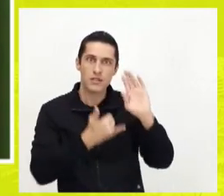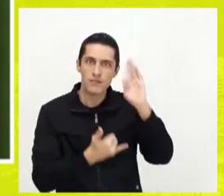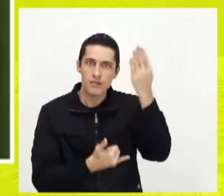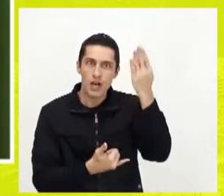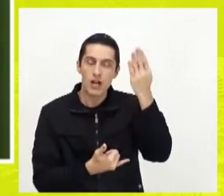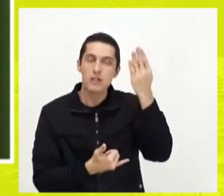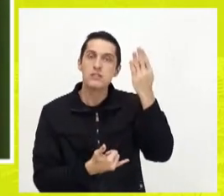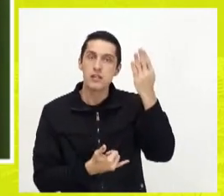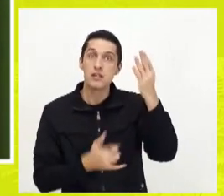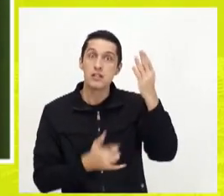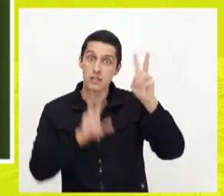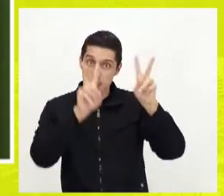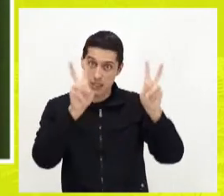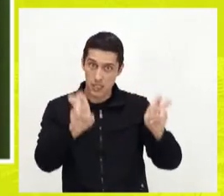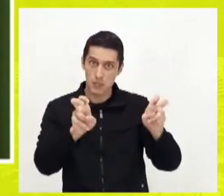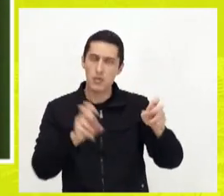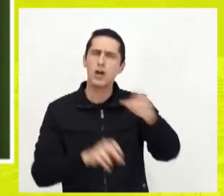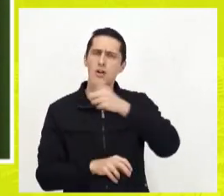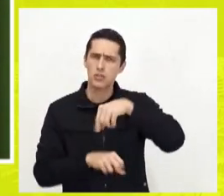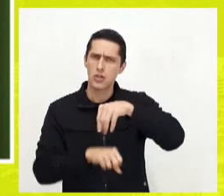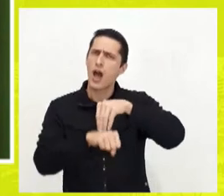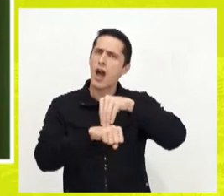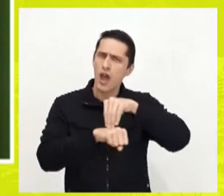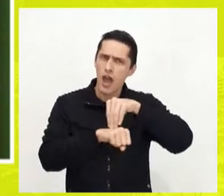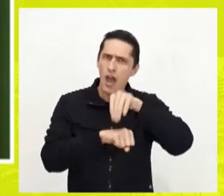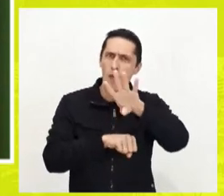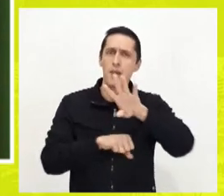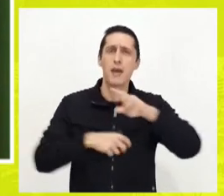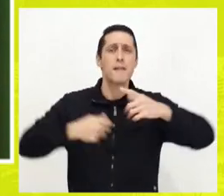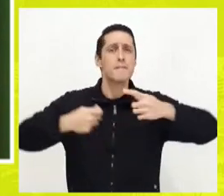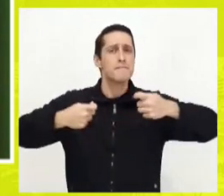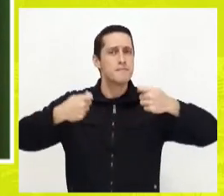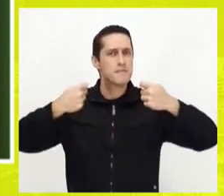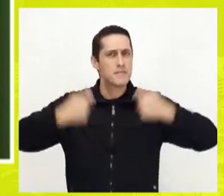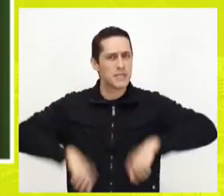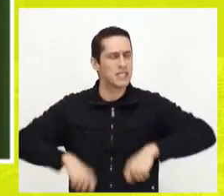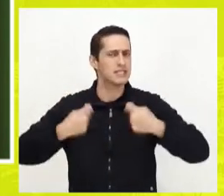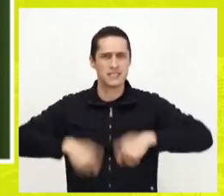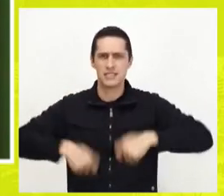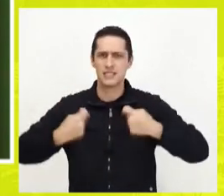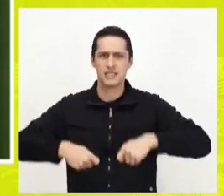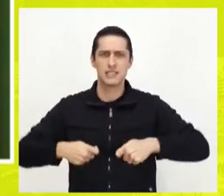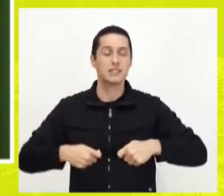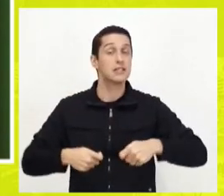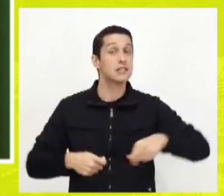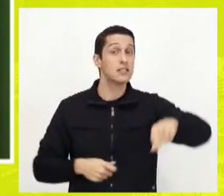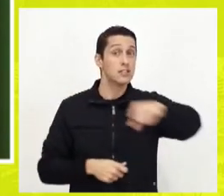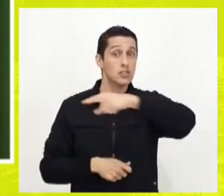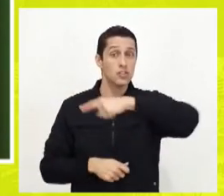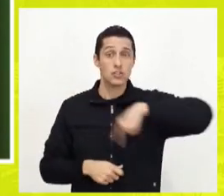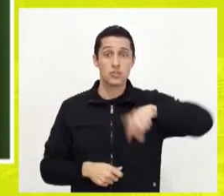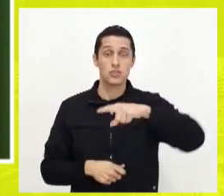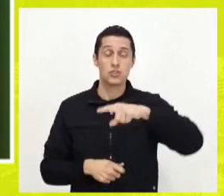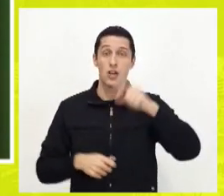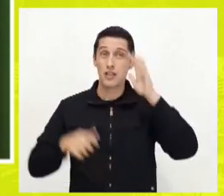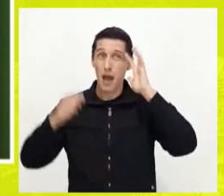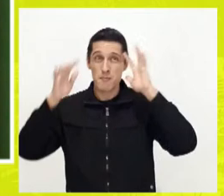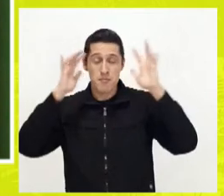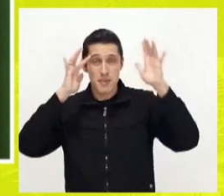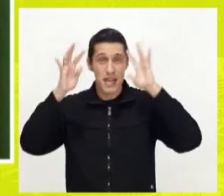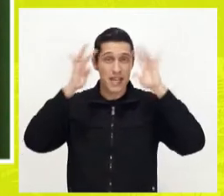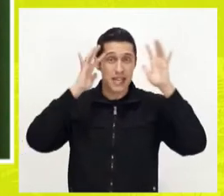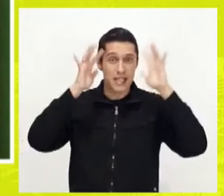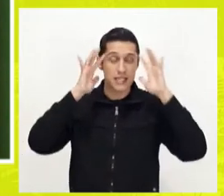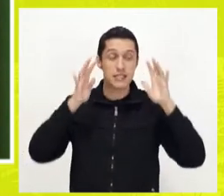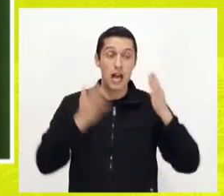we recommend and i would say it's a must for us to think